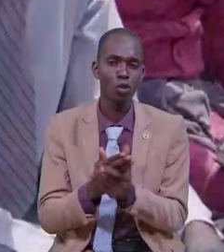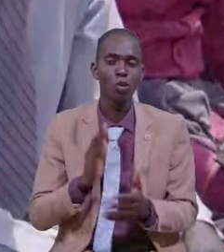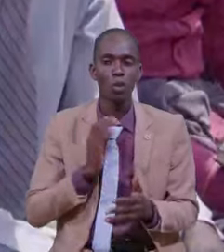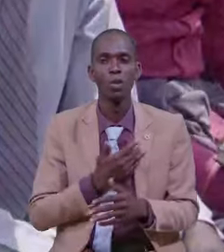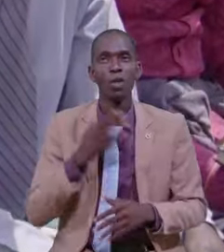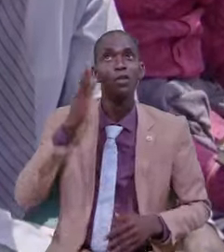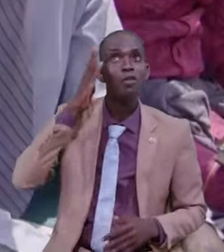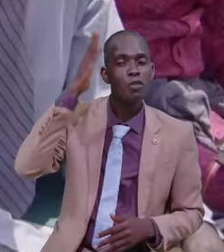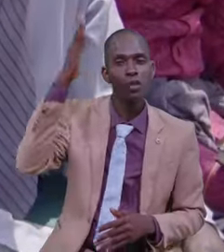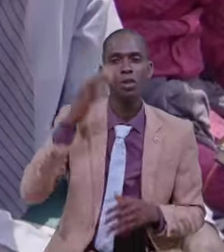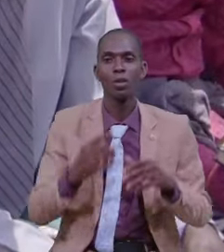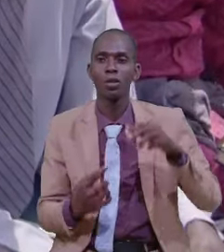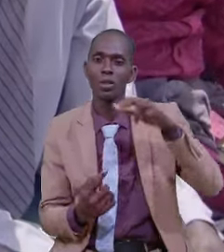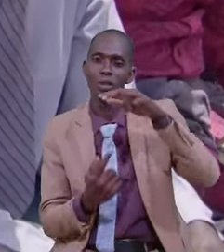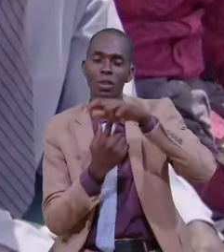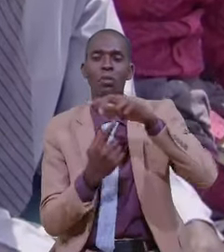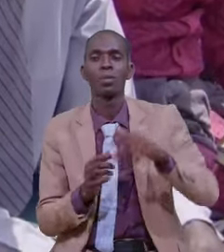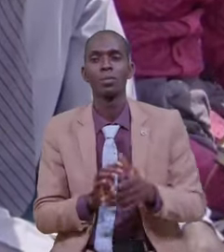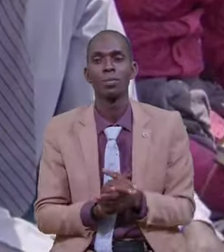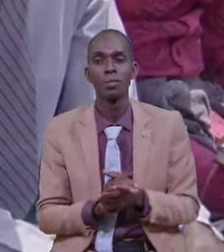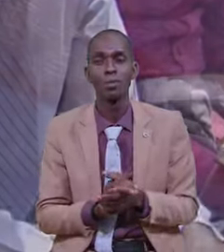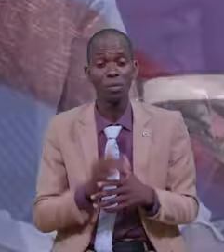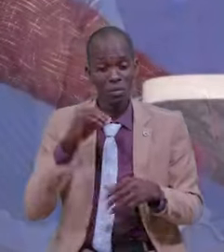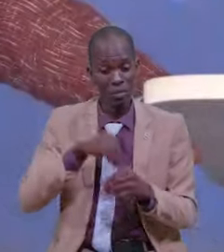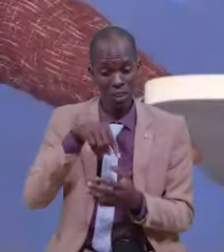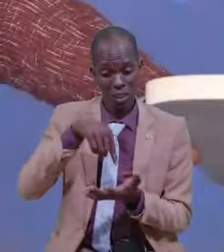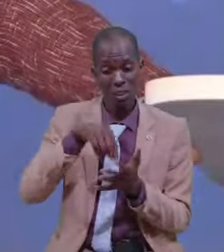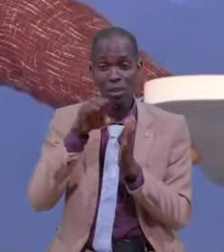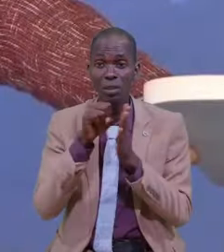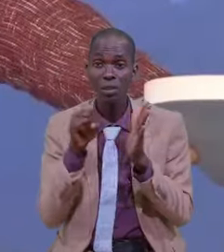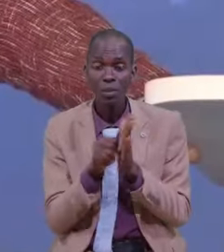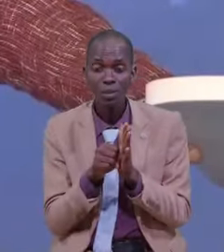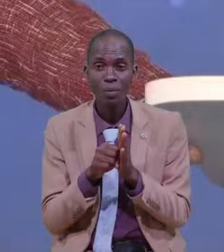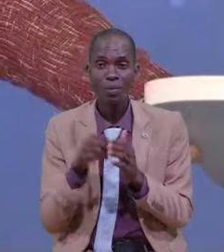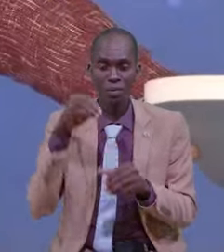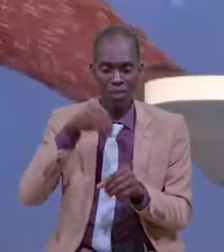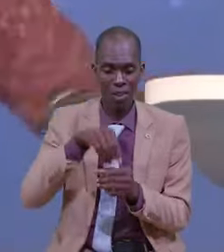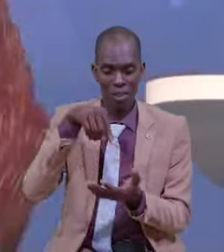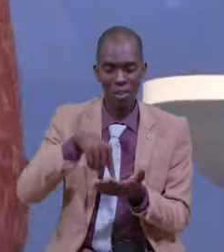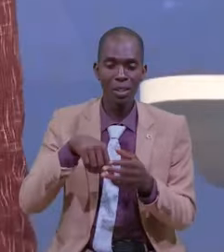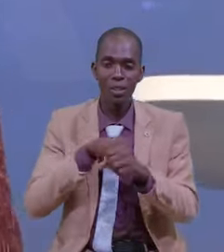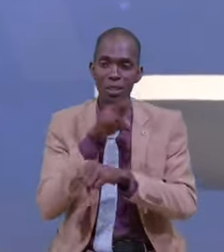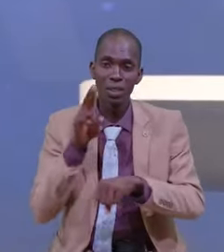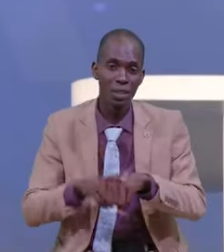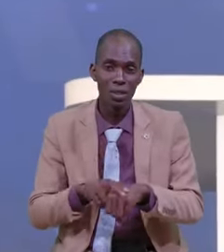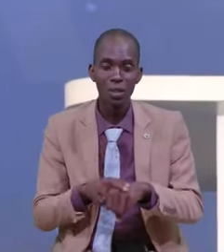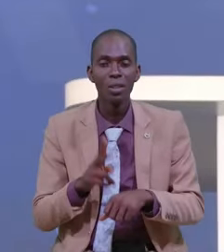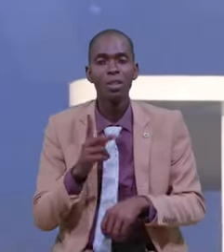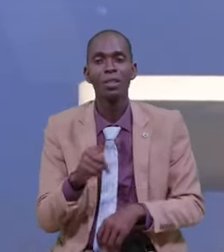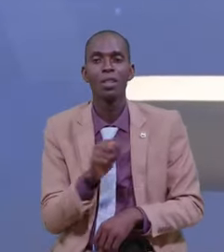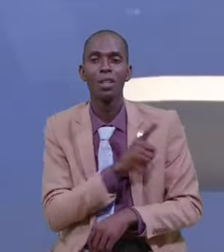champion. In this stage, in this nation, the Lord